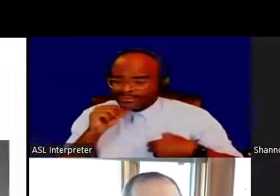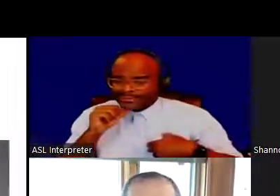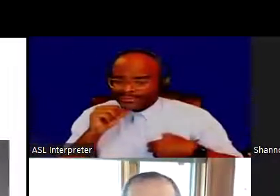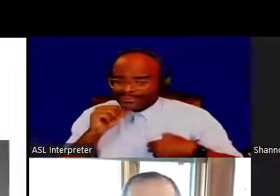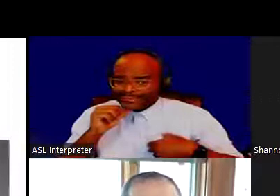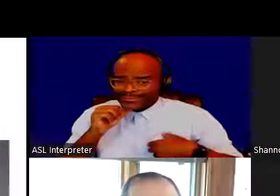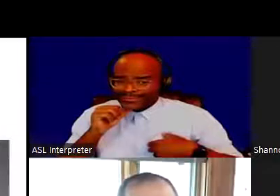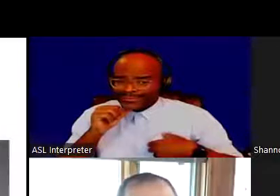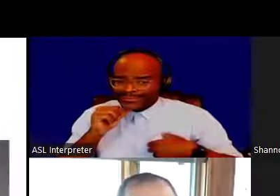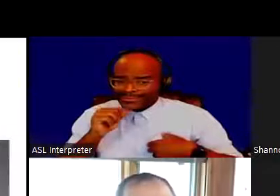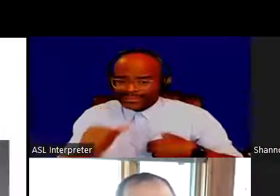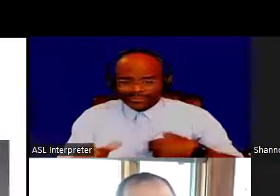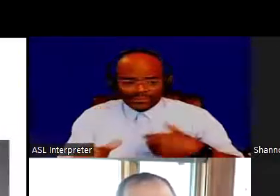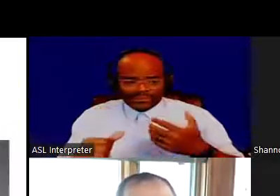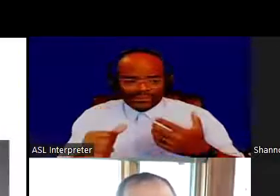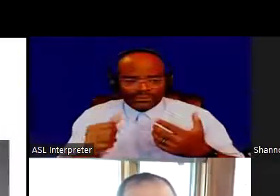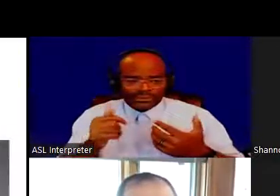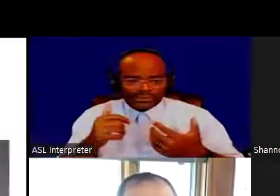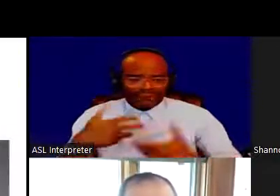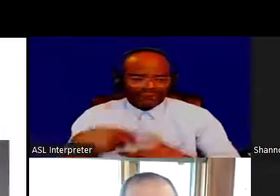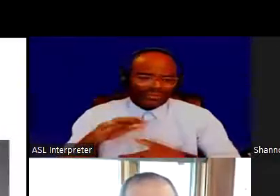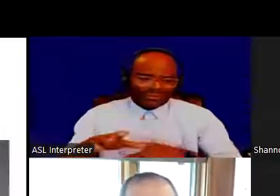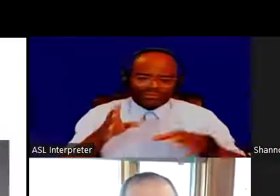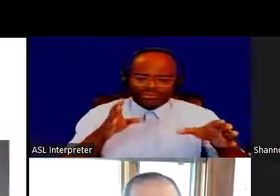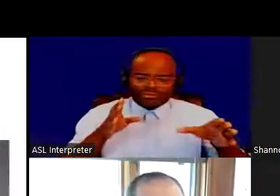in their normal